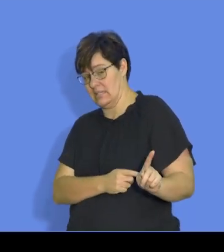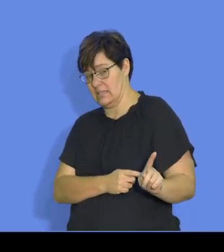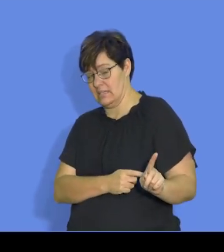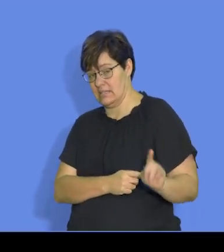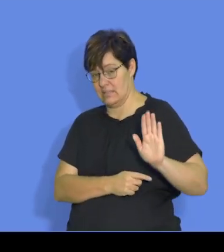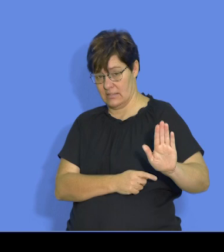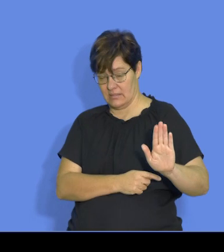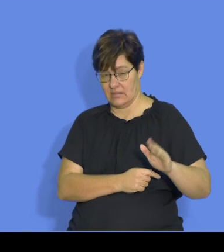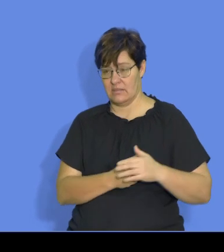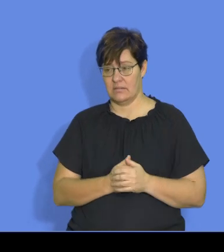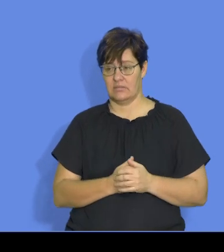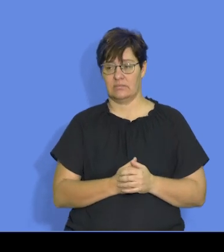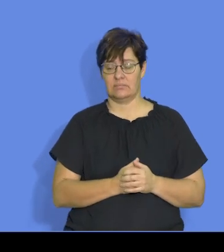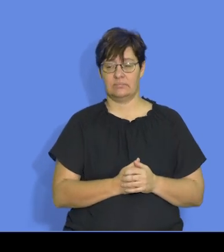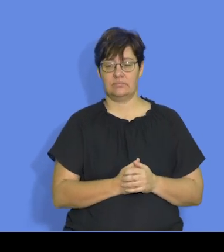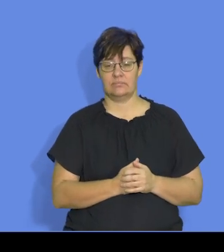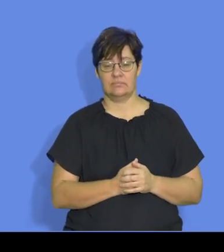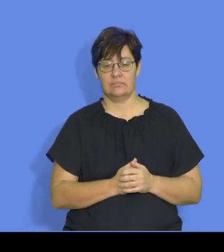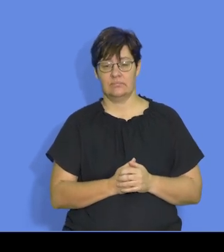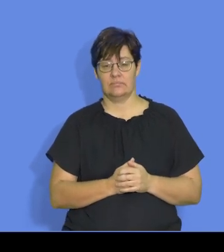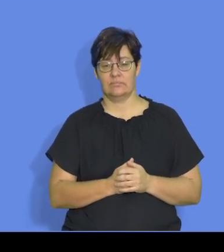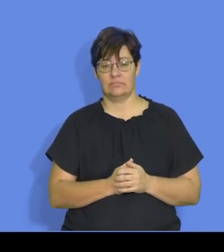right? That's one concept,